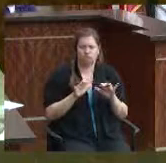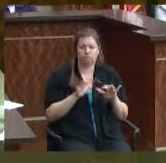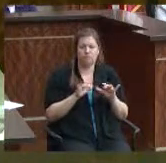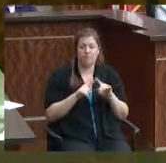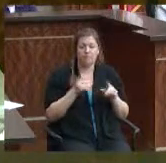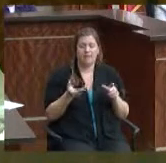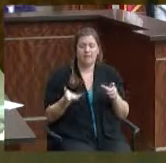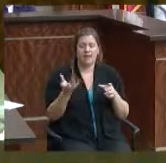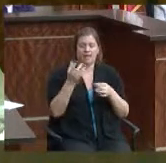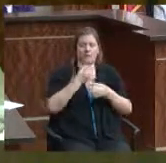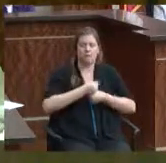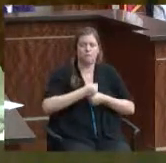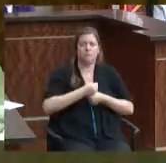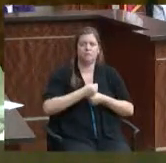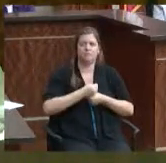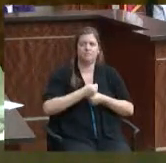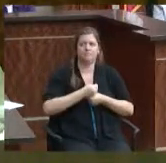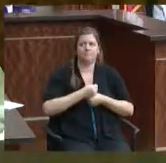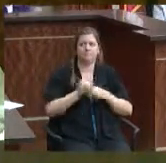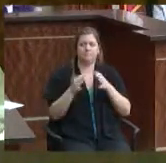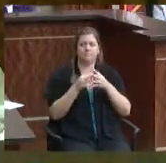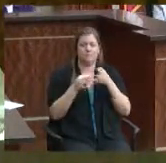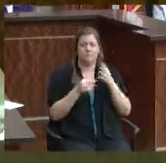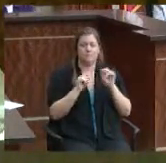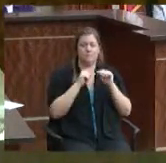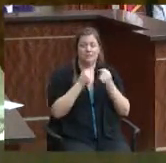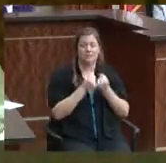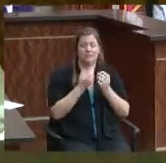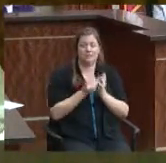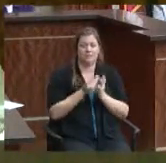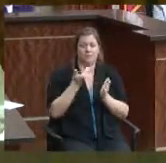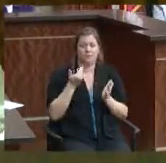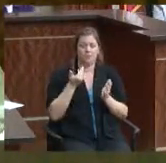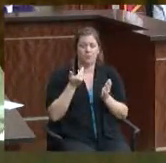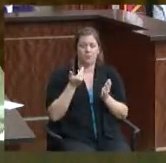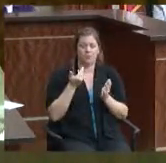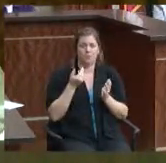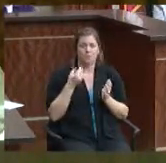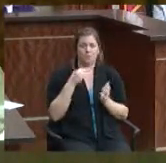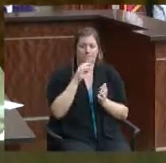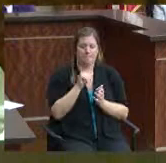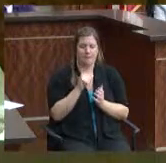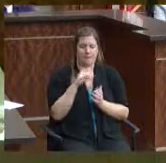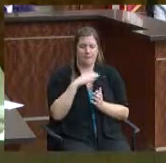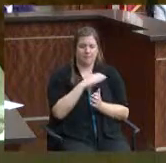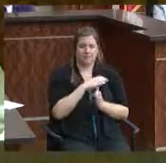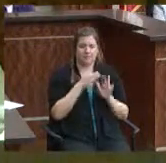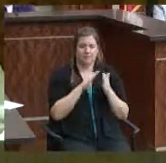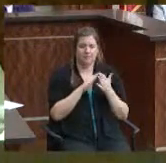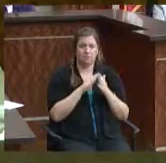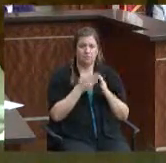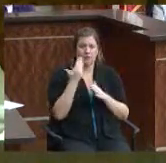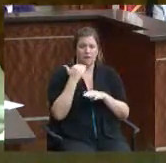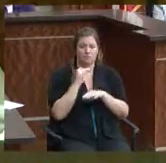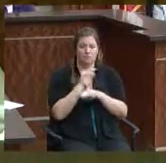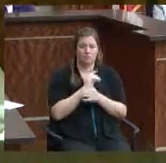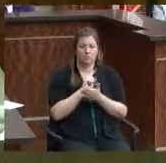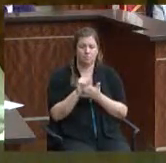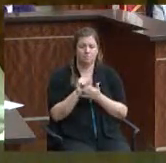that concluded with the selection team being before the mayor and city council actually last